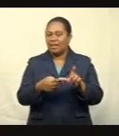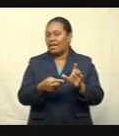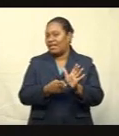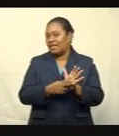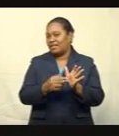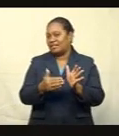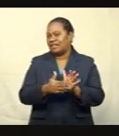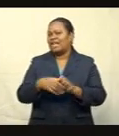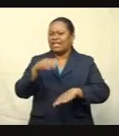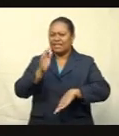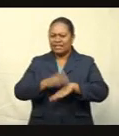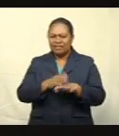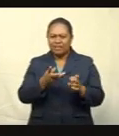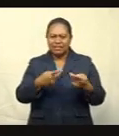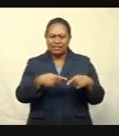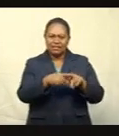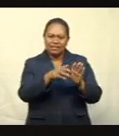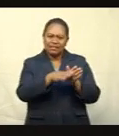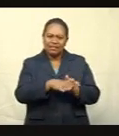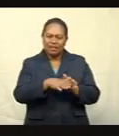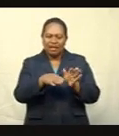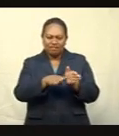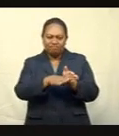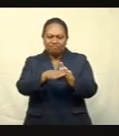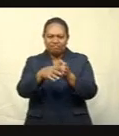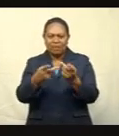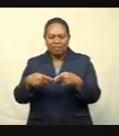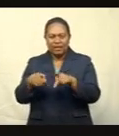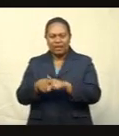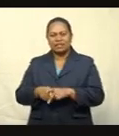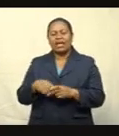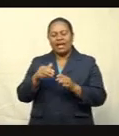a seating capacity of 19,000,